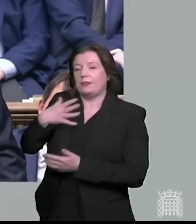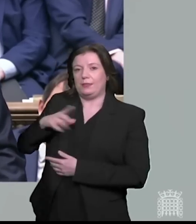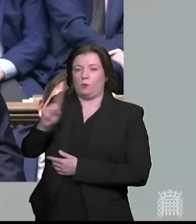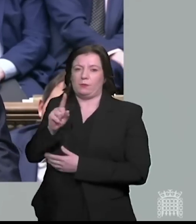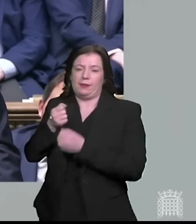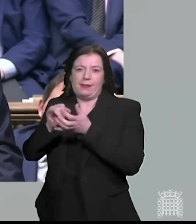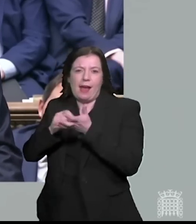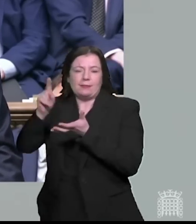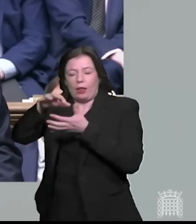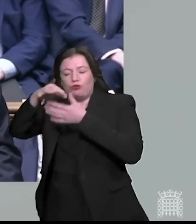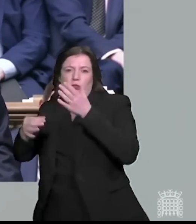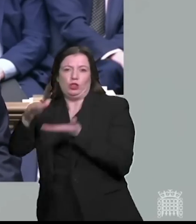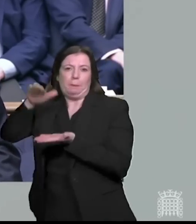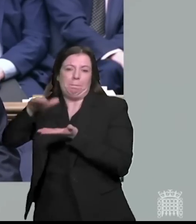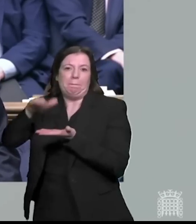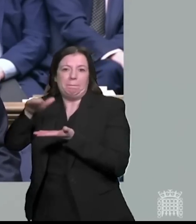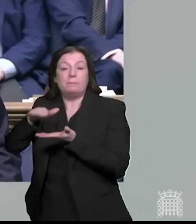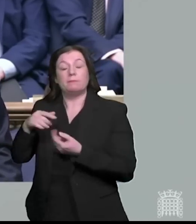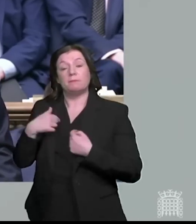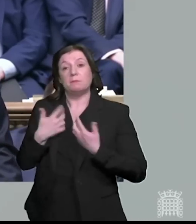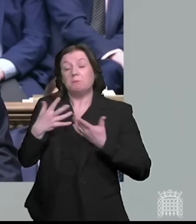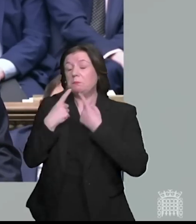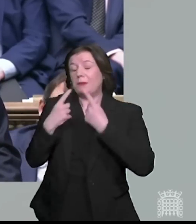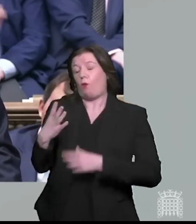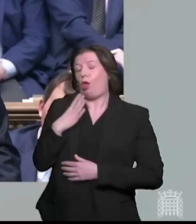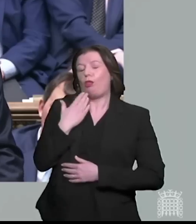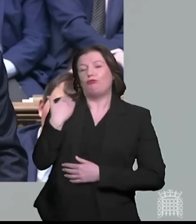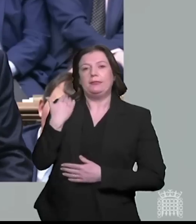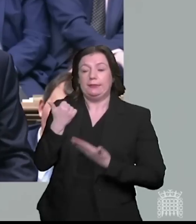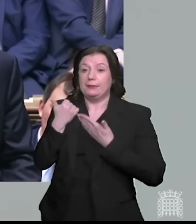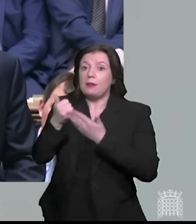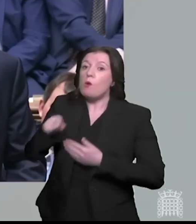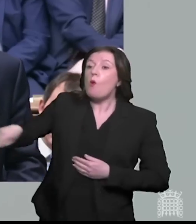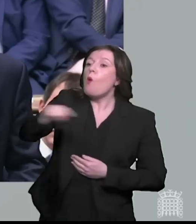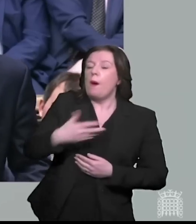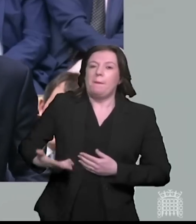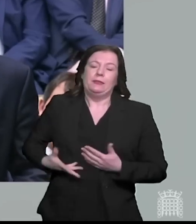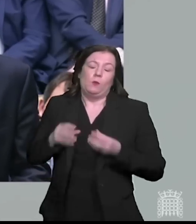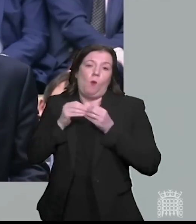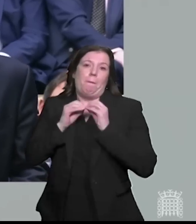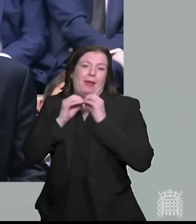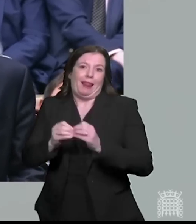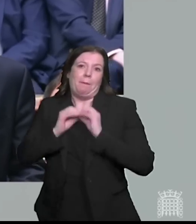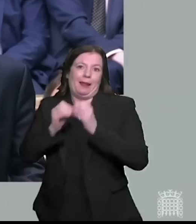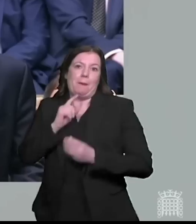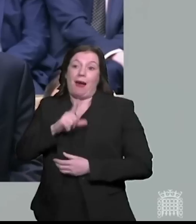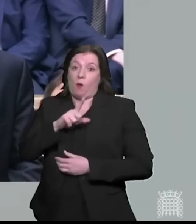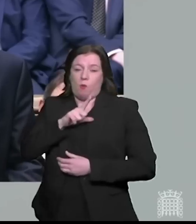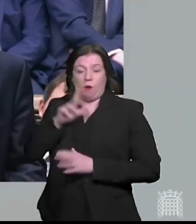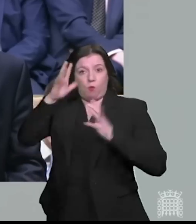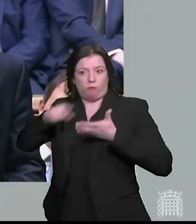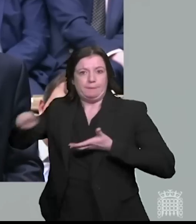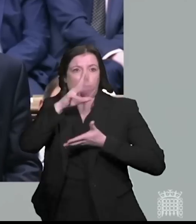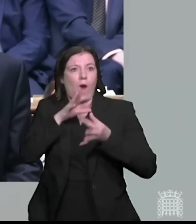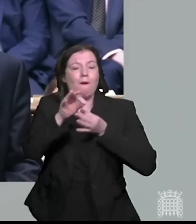energy. We have already announced billions of support to help businesses reduce their energy bills through